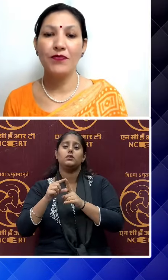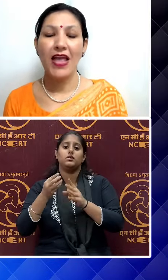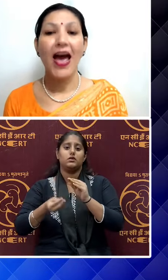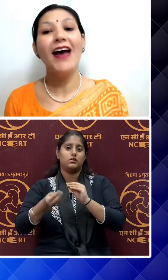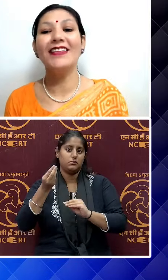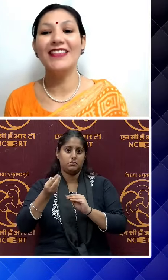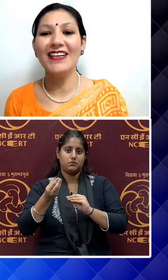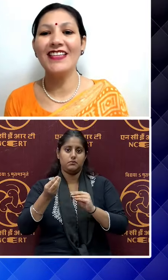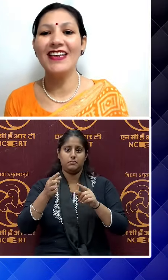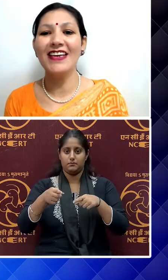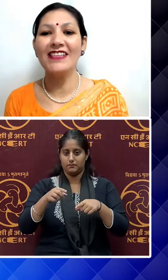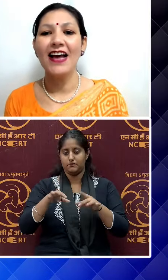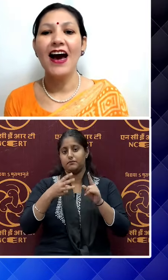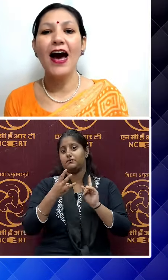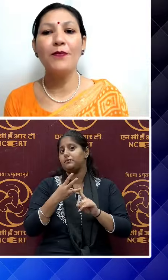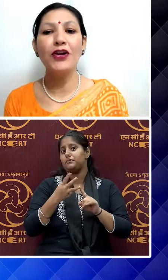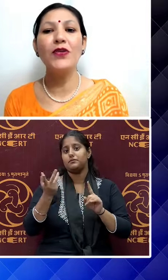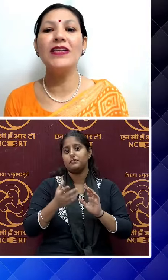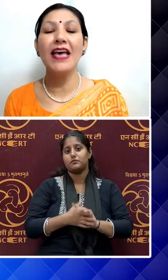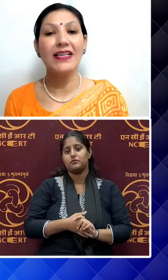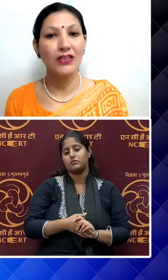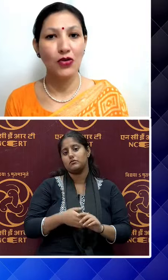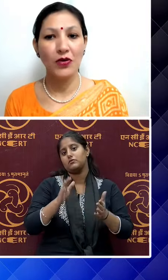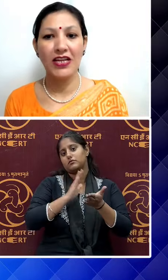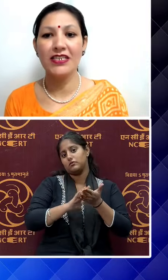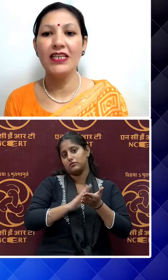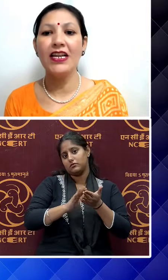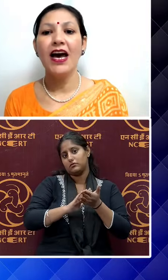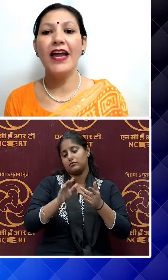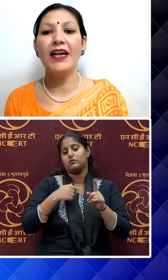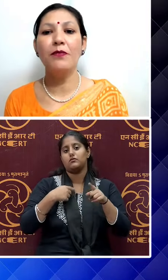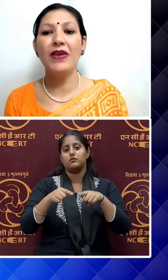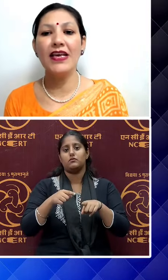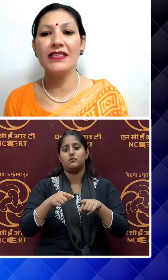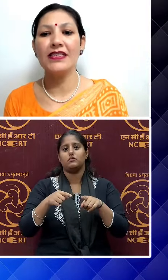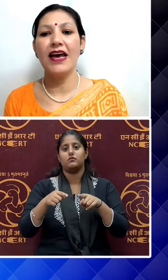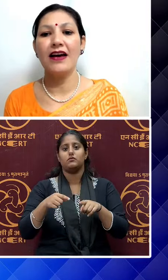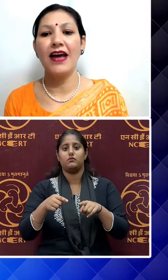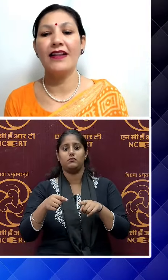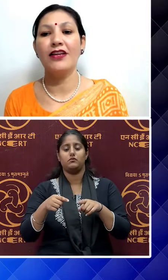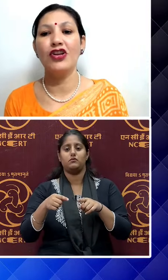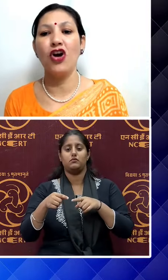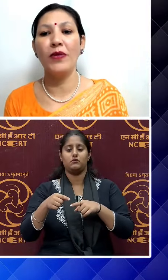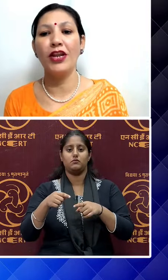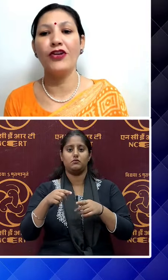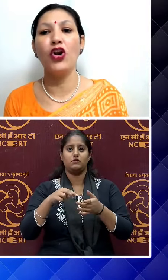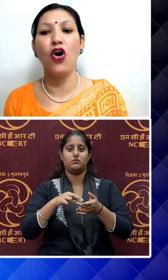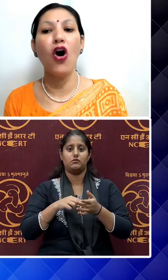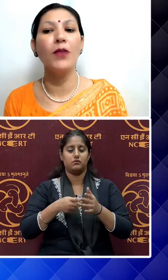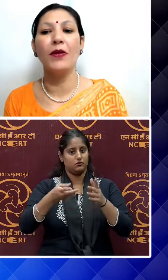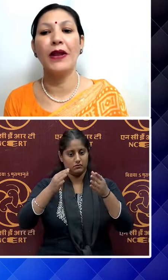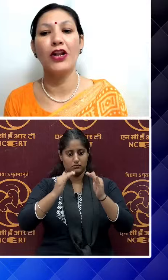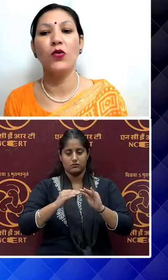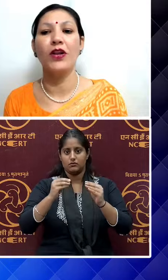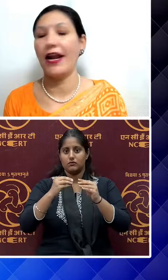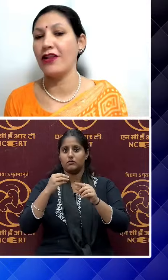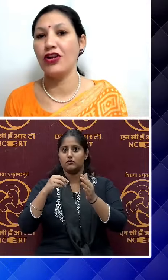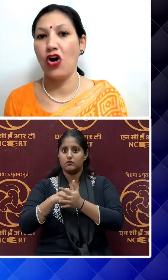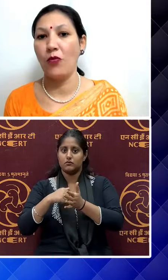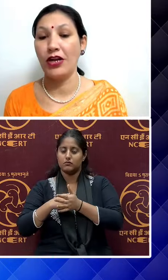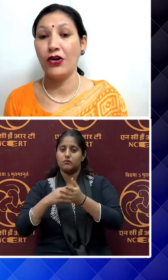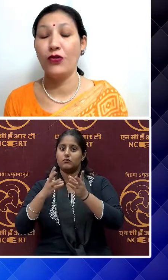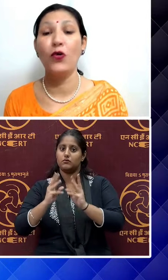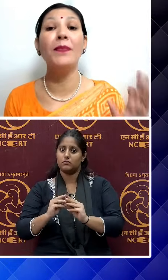hypotenuse. And the third thing is hypotenuse as the numerator and base at the denominator or perpendicular at